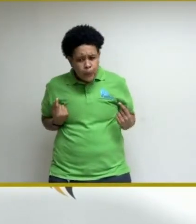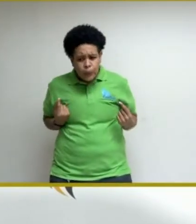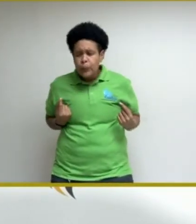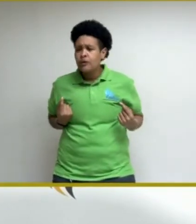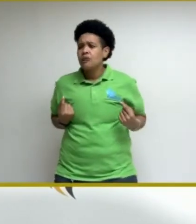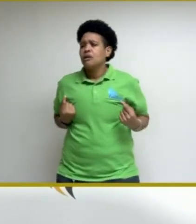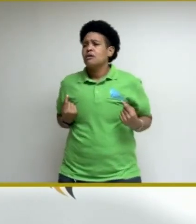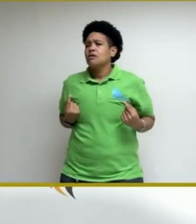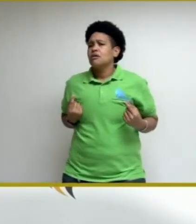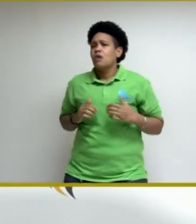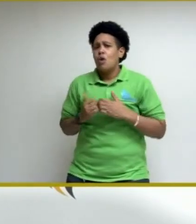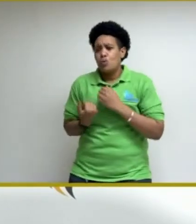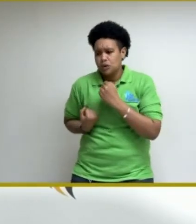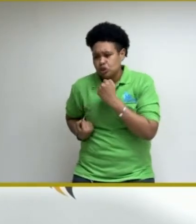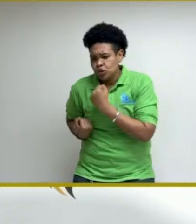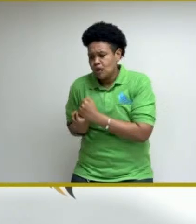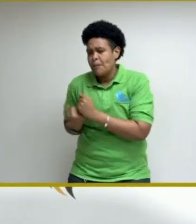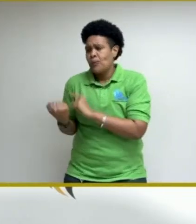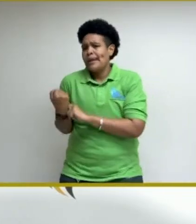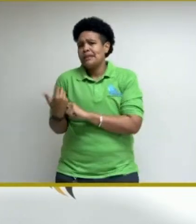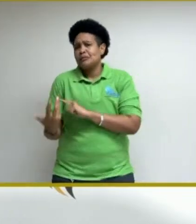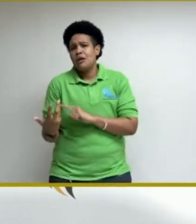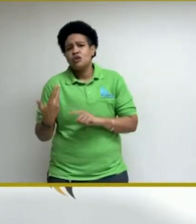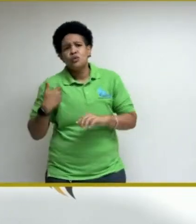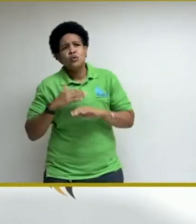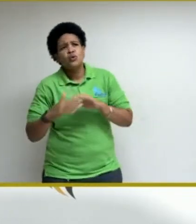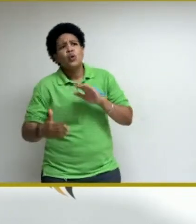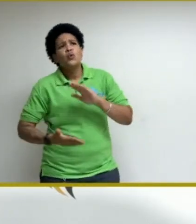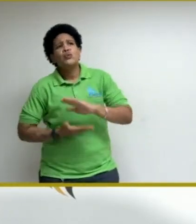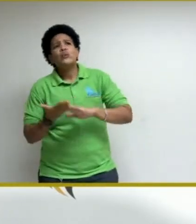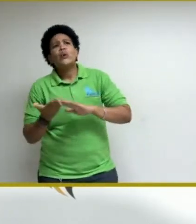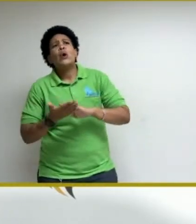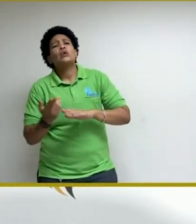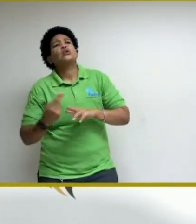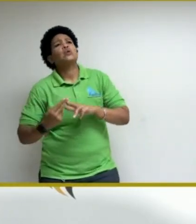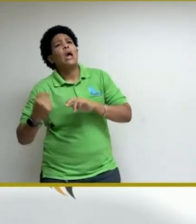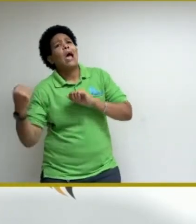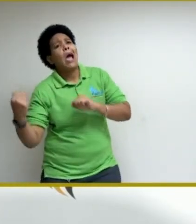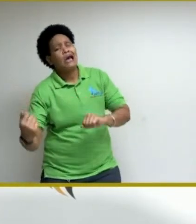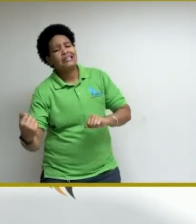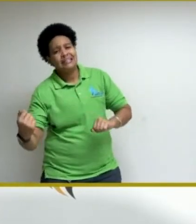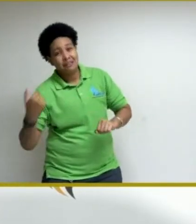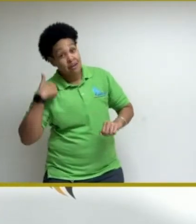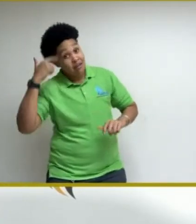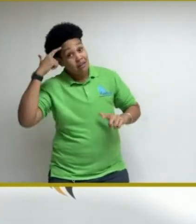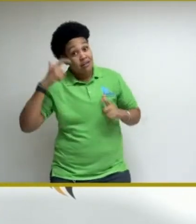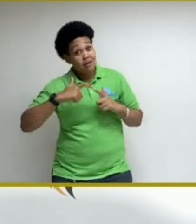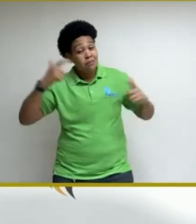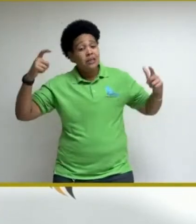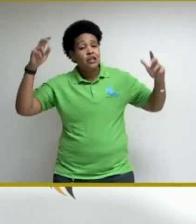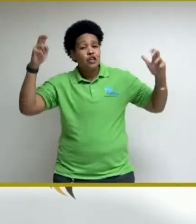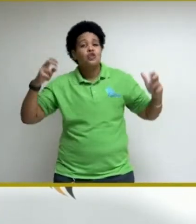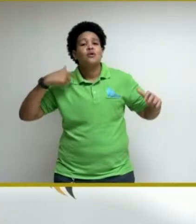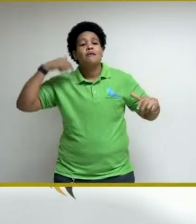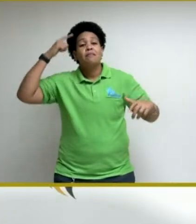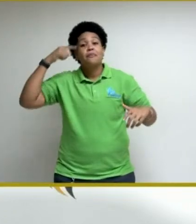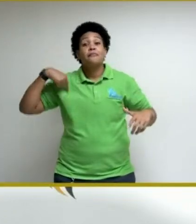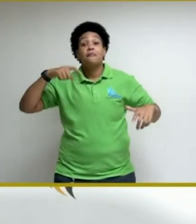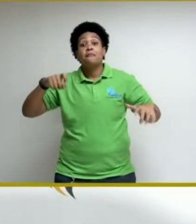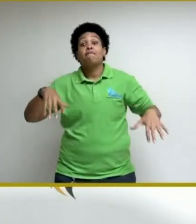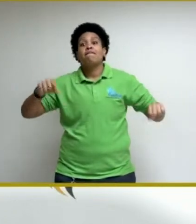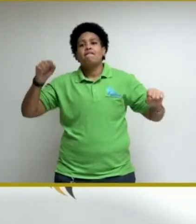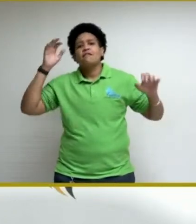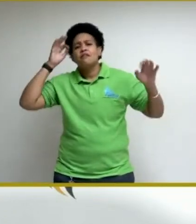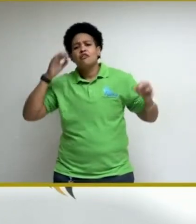we support expansion so we don't run into shortages? I think that's a big issue, and I think we're going to have to take some decisions